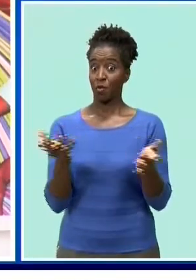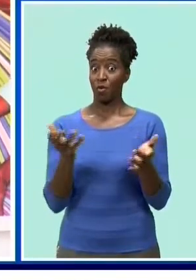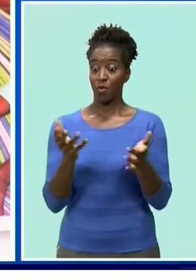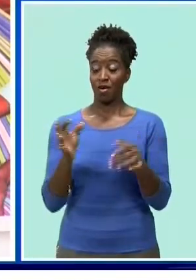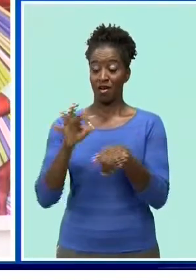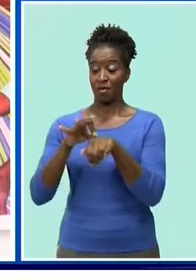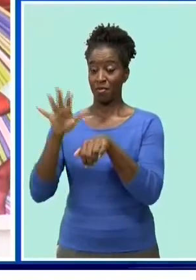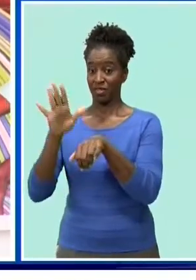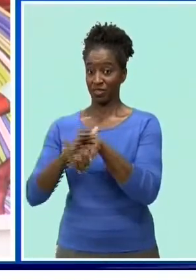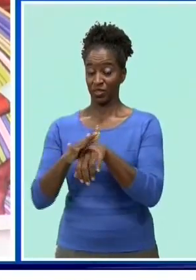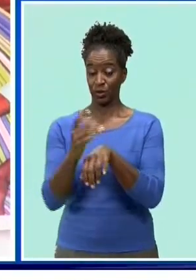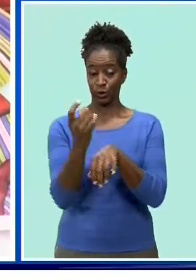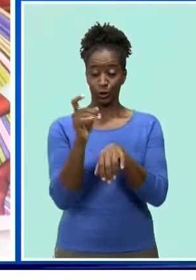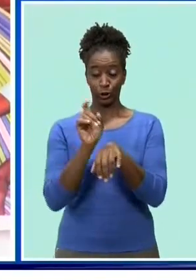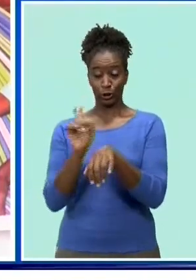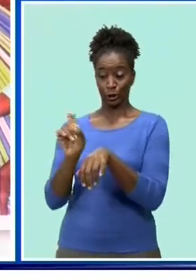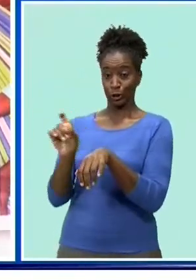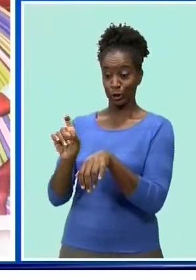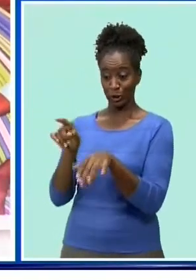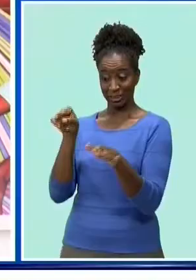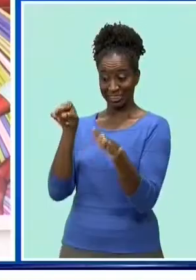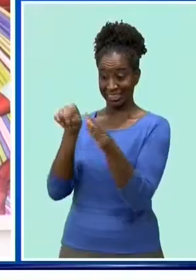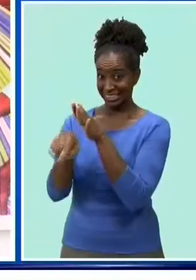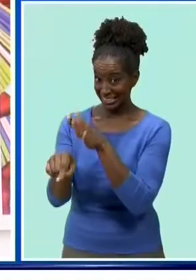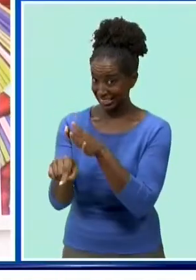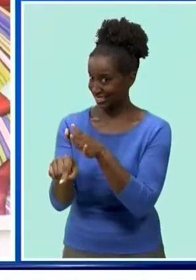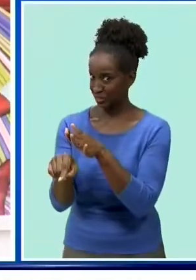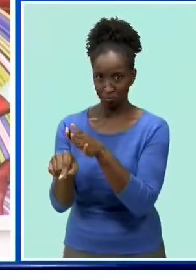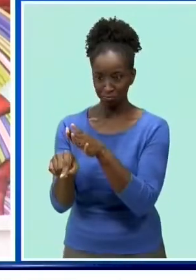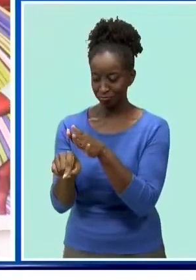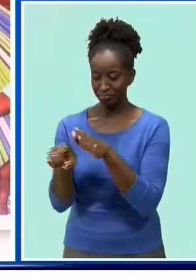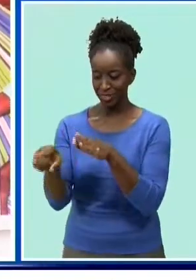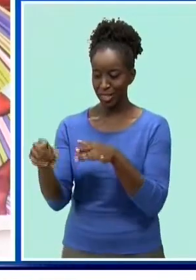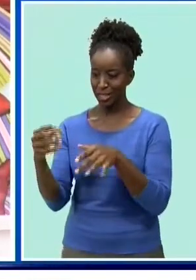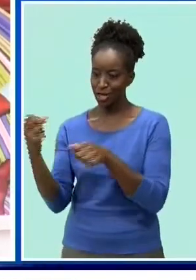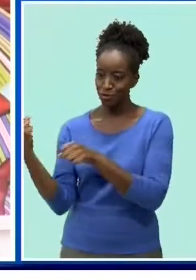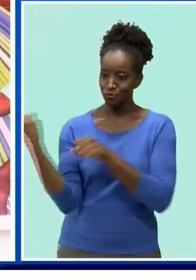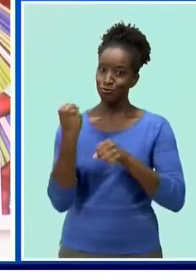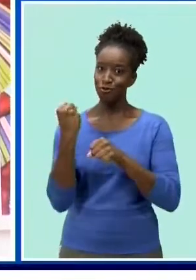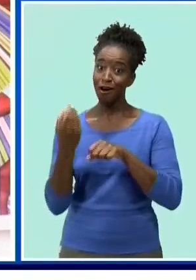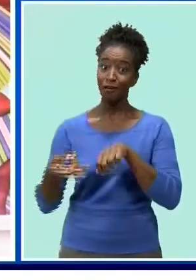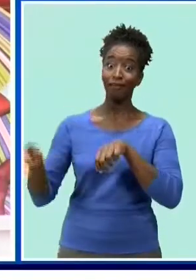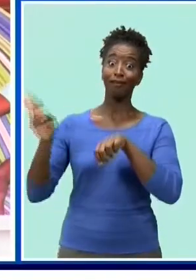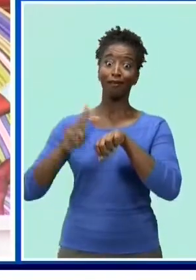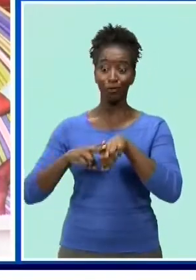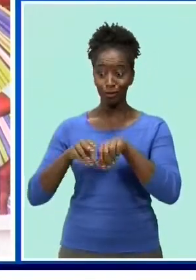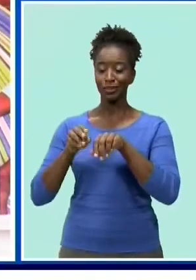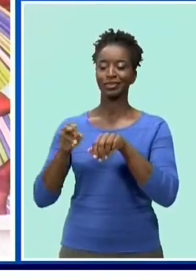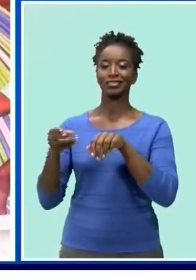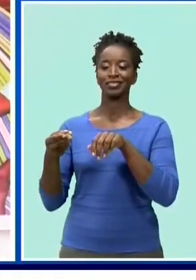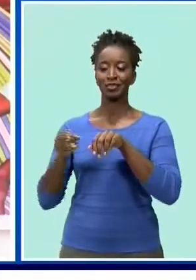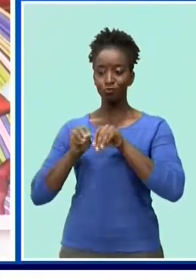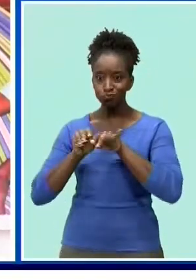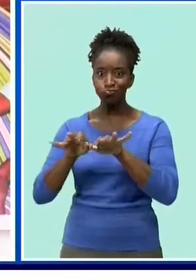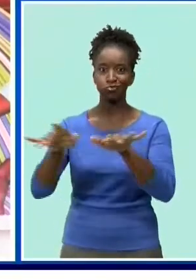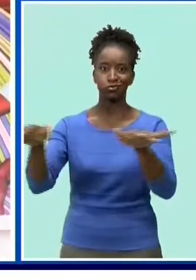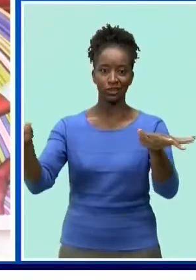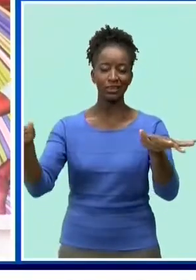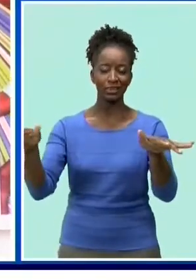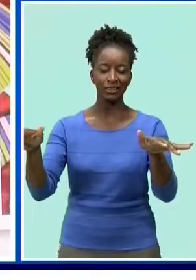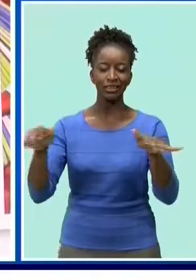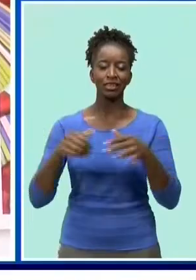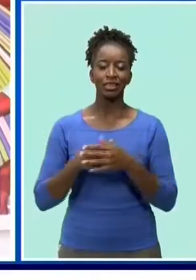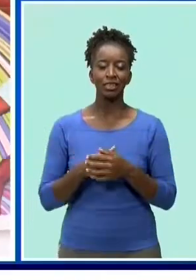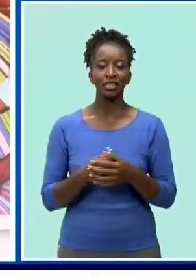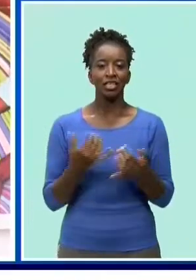resistance and therefore requires constant monitoring. In this regard, We work closely with the reference lab at